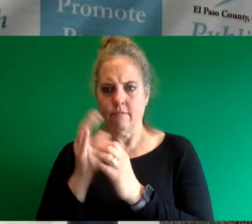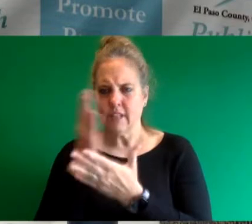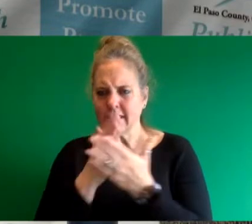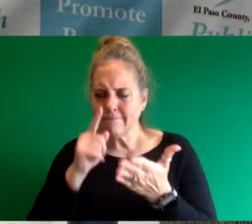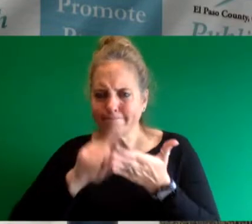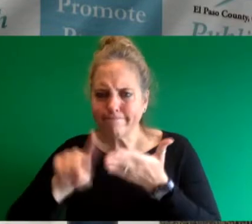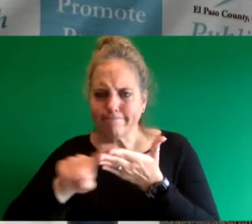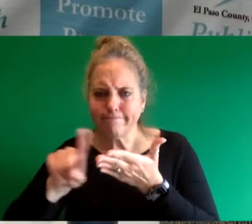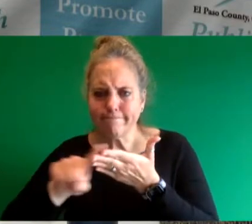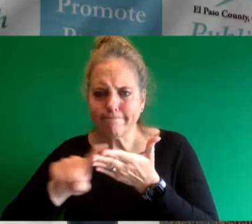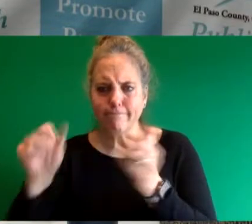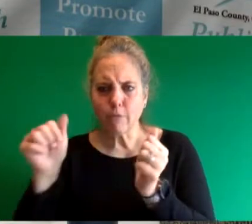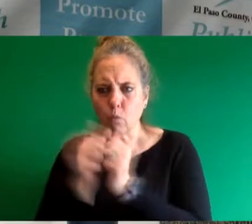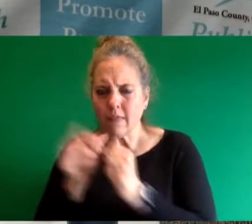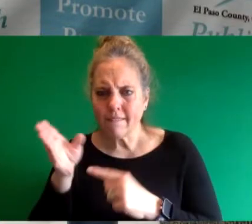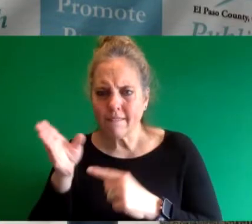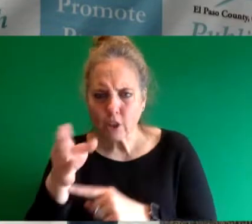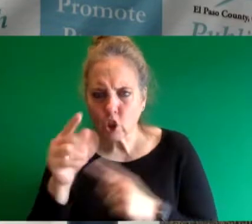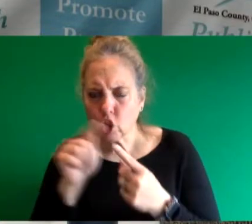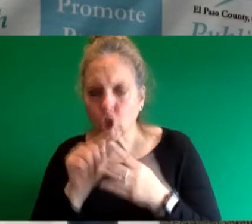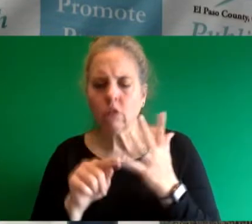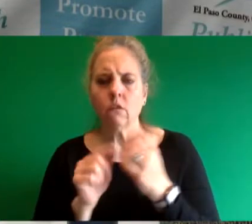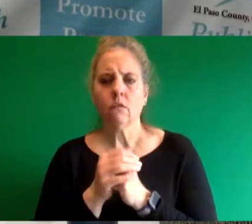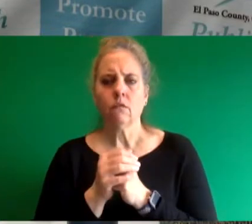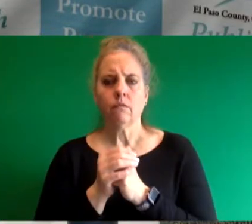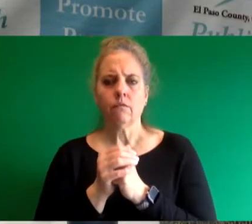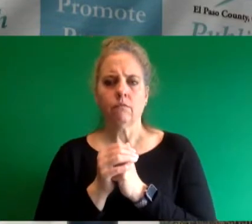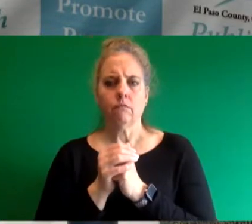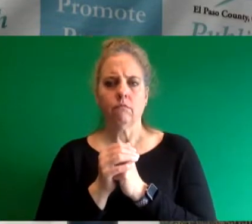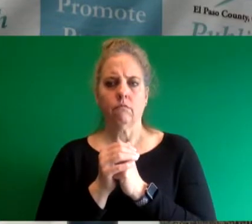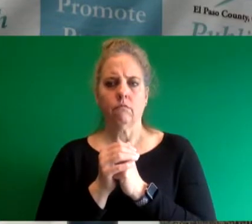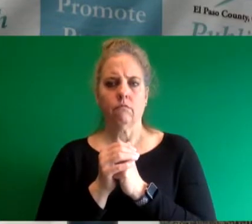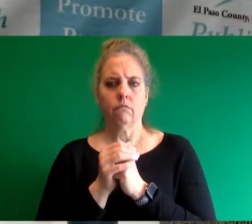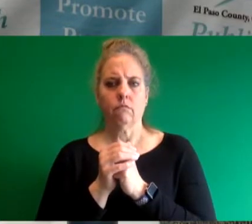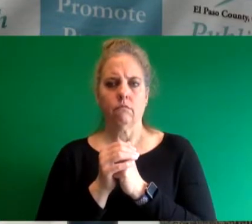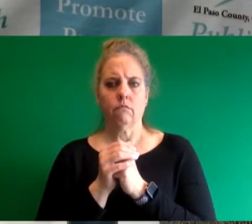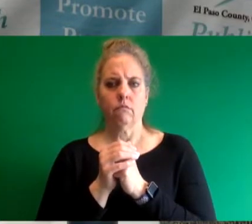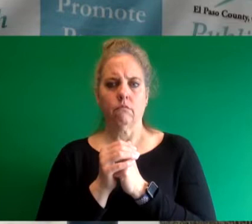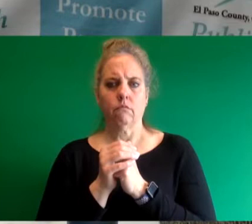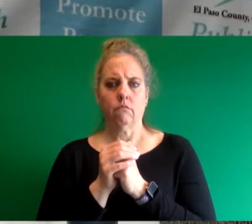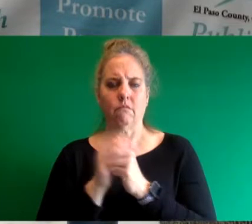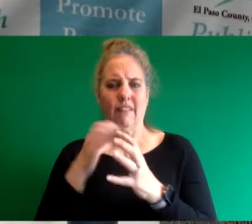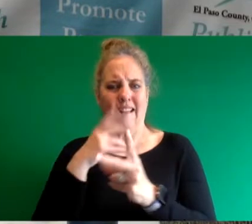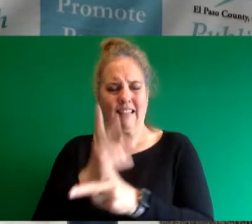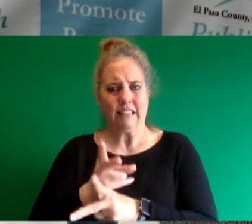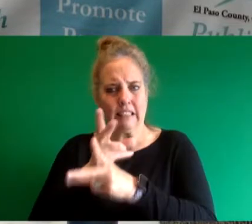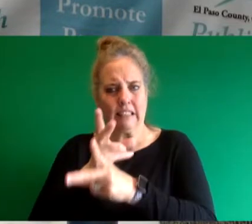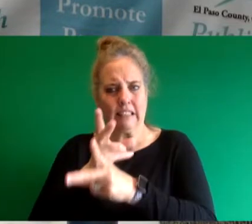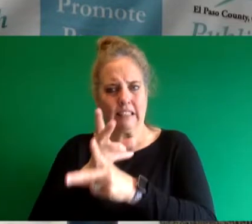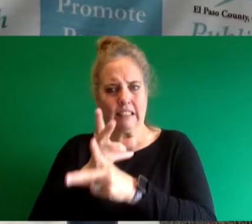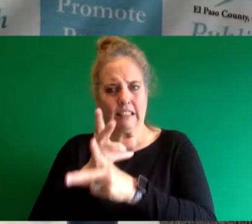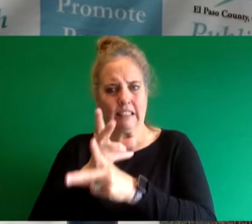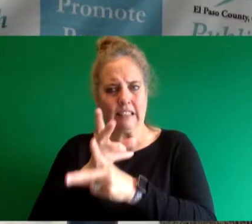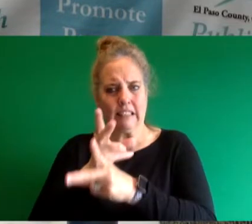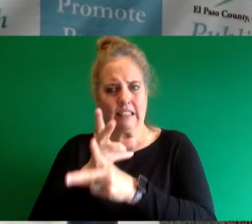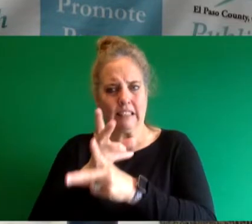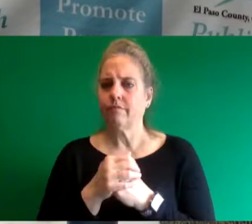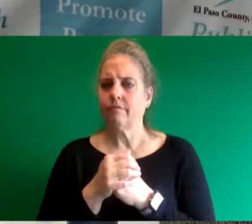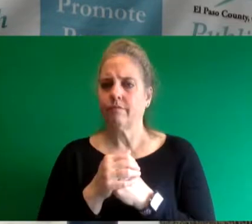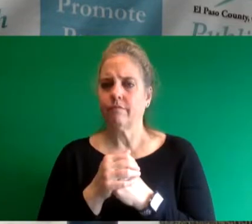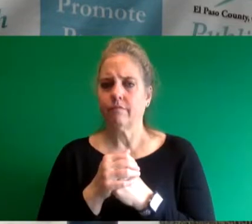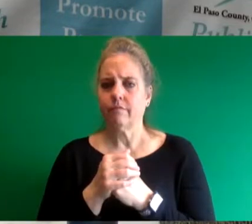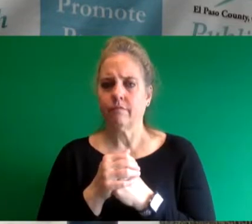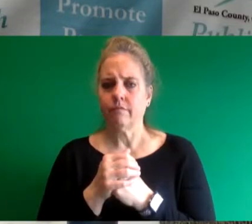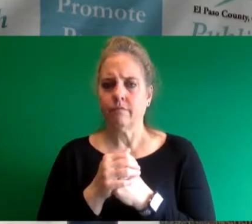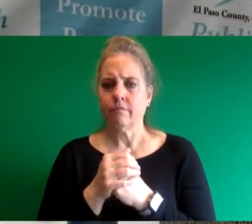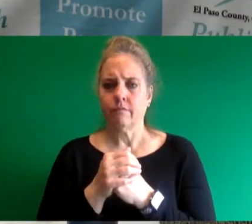of precaution, we do have some signs out there now mentioning, consumption concerns